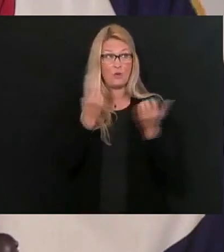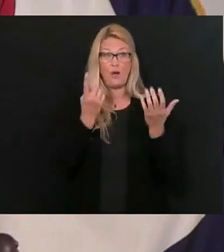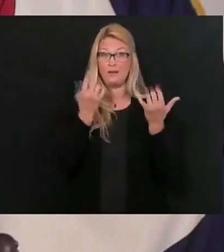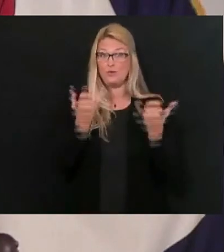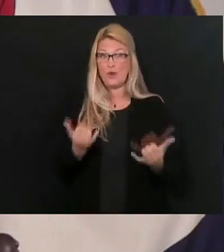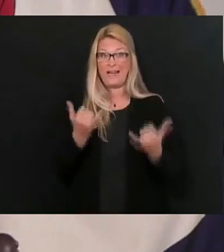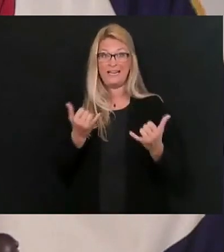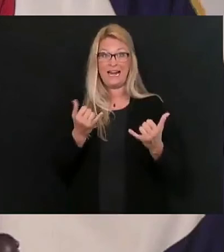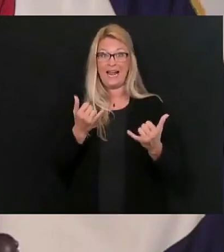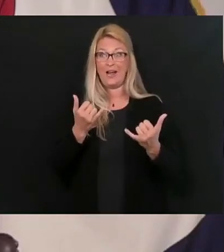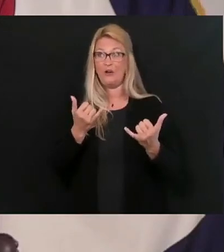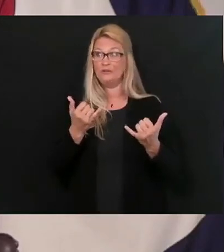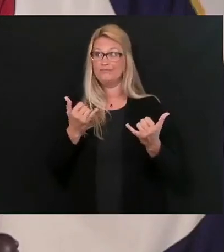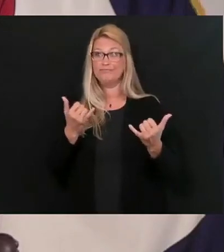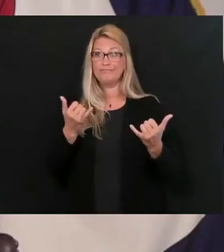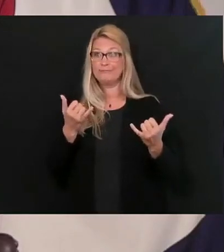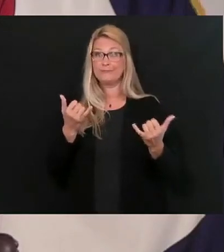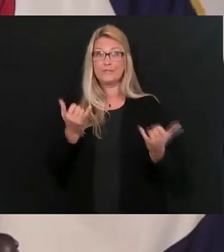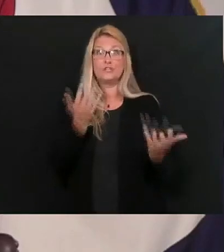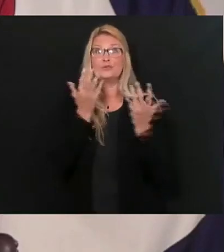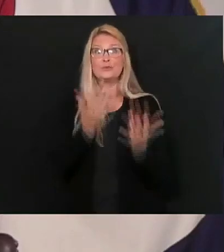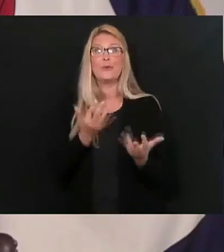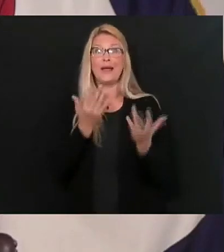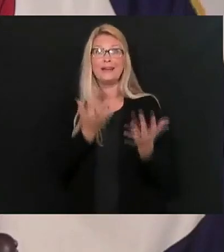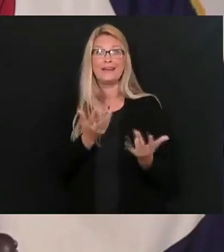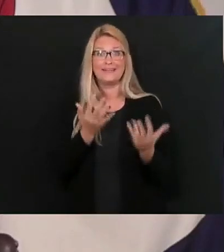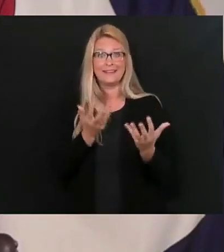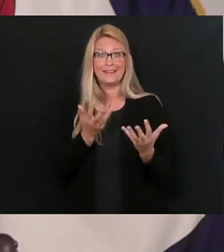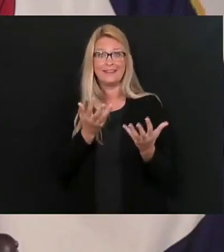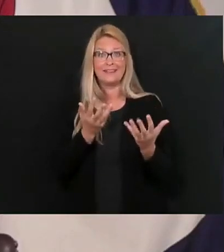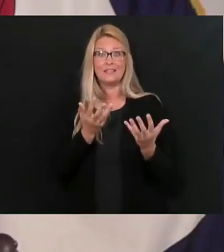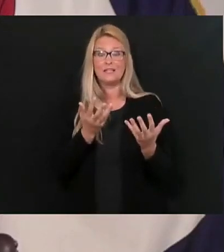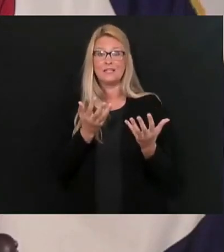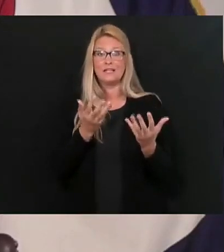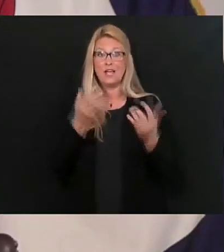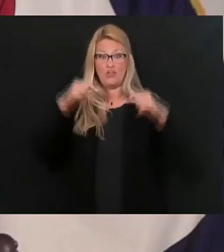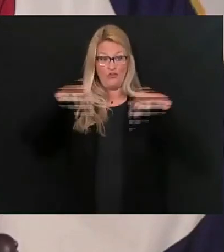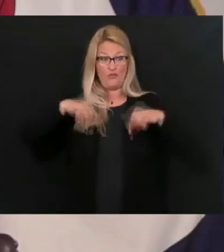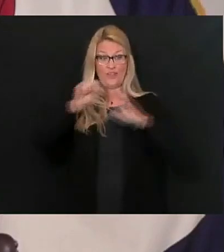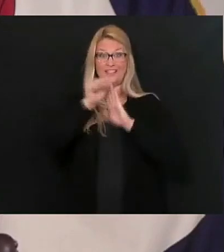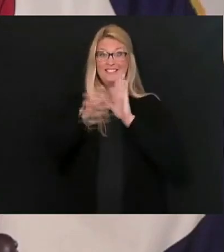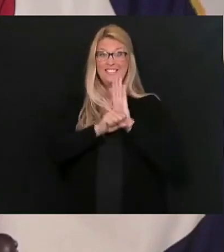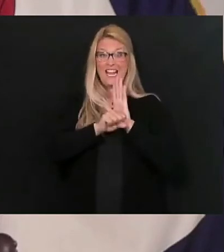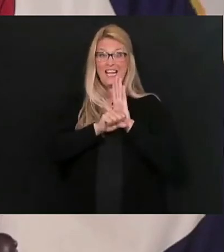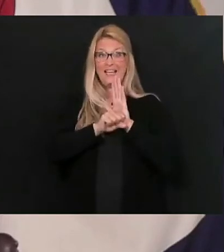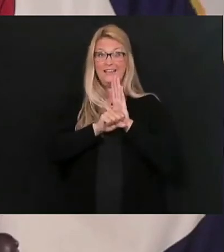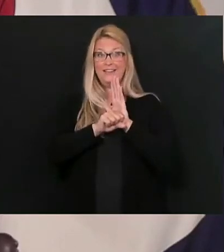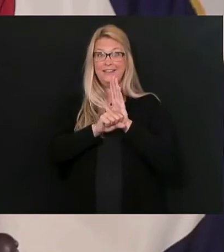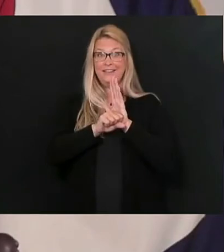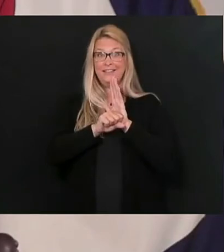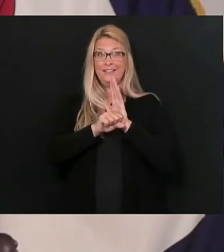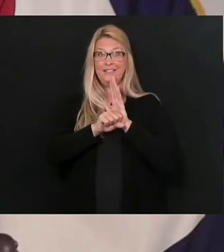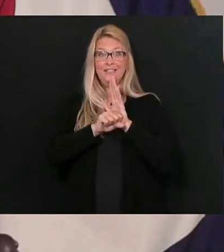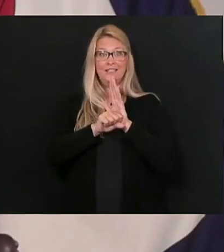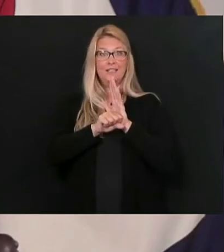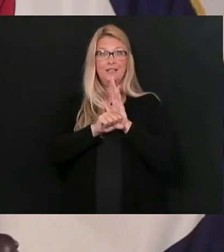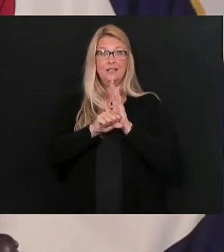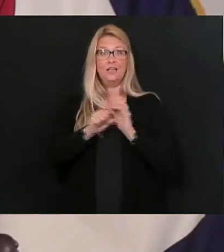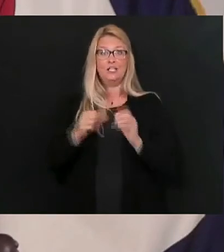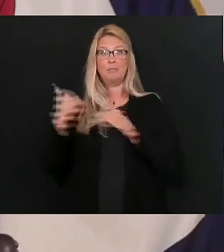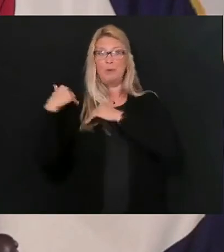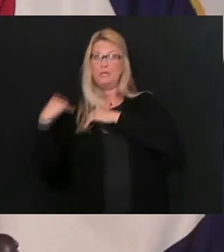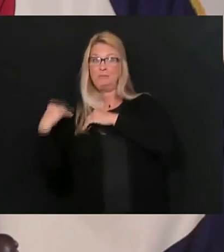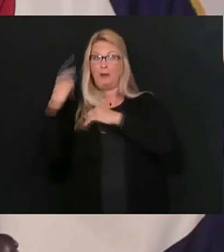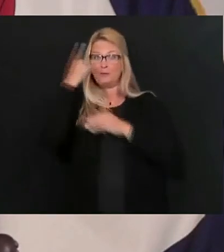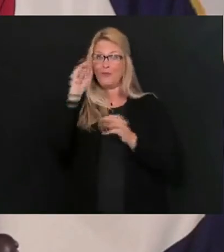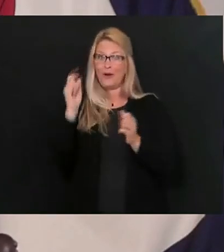sidelined because for the state to step in and do the entire heavy lift.